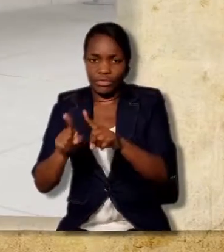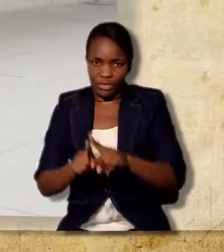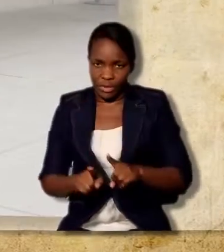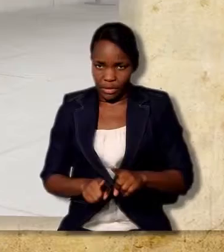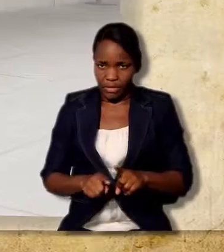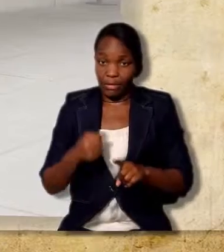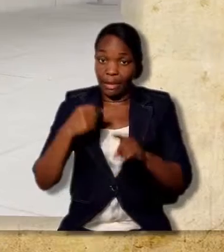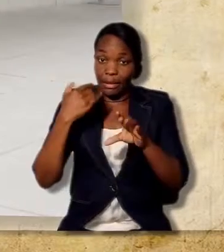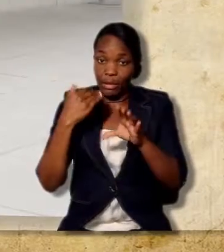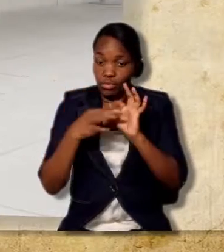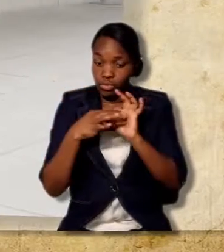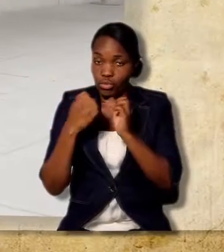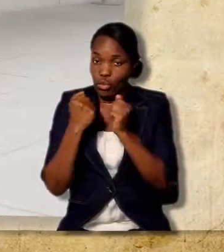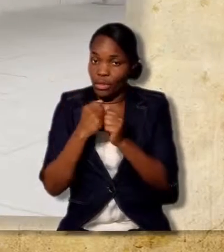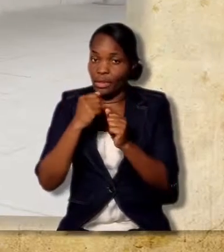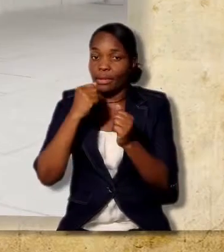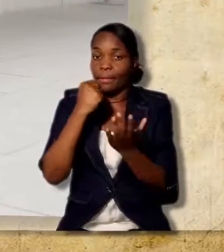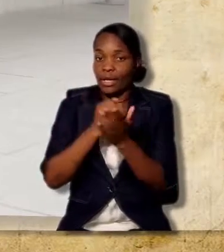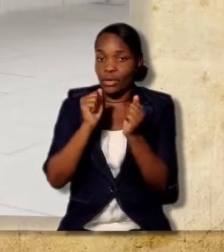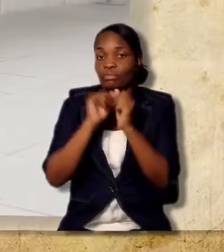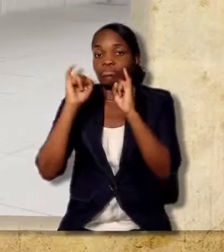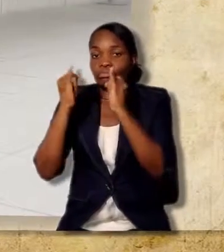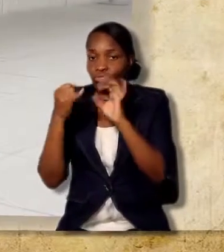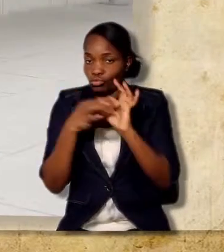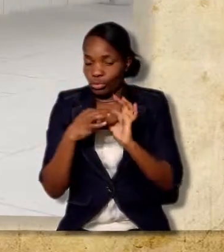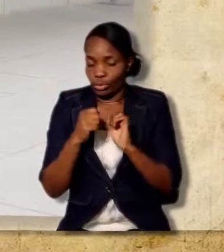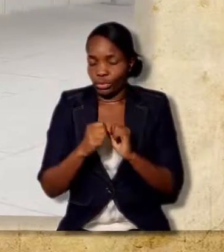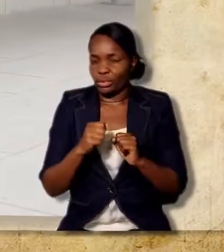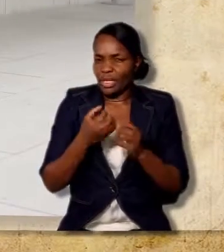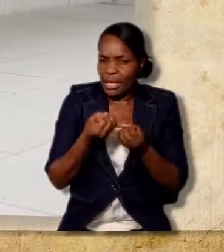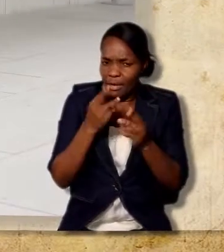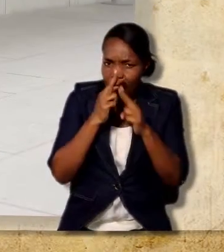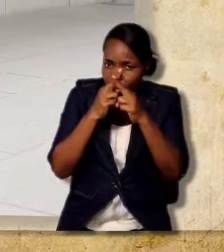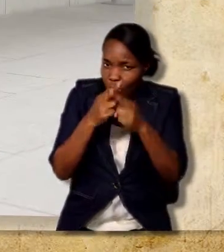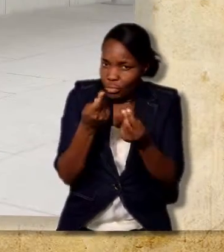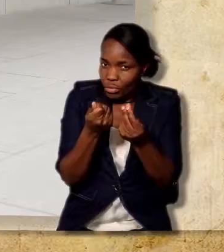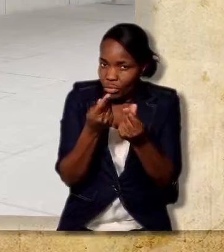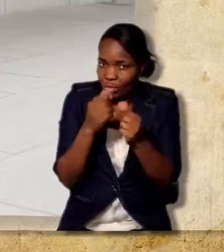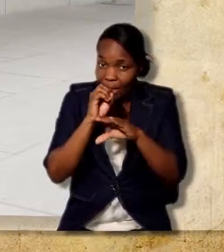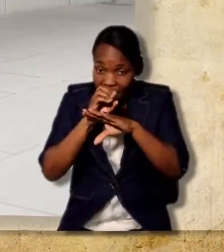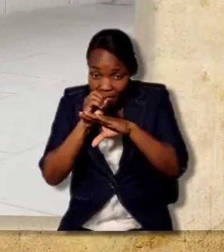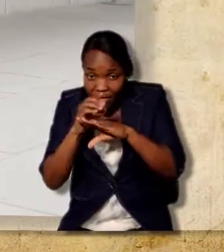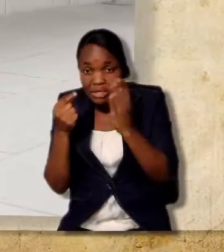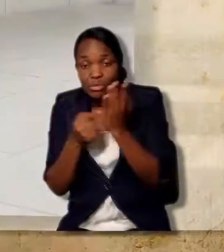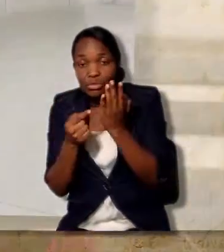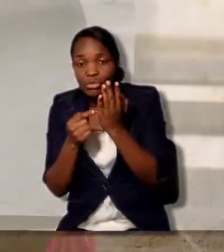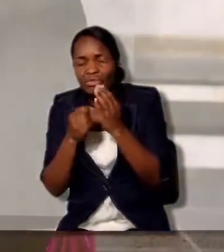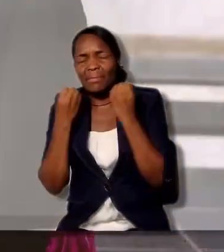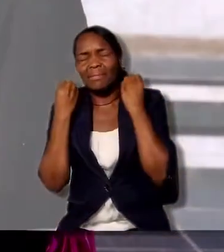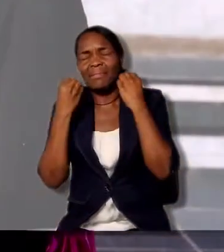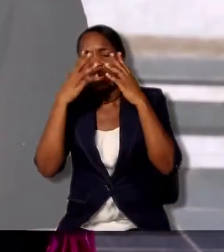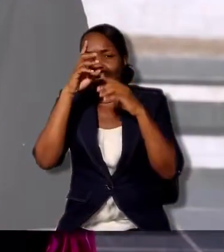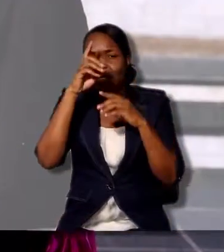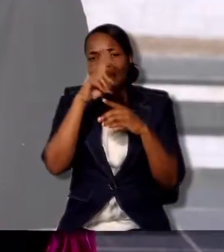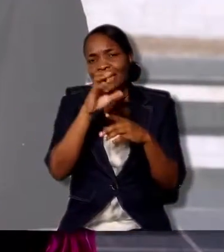but affiliated banking institutions. It offers loans, advice, and technical assistance to more than